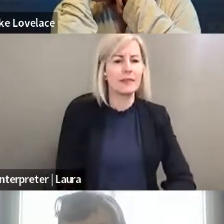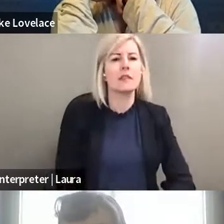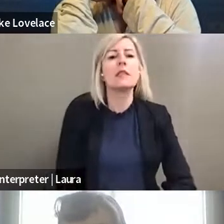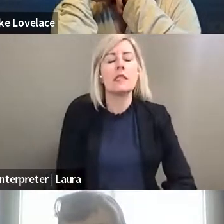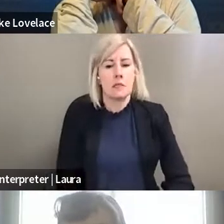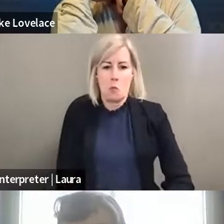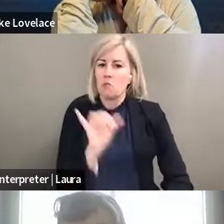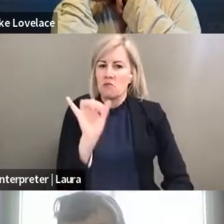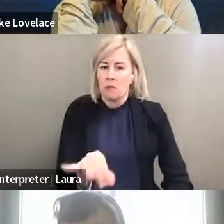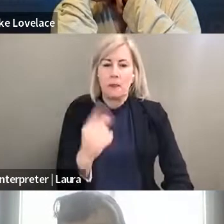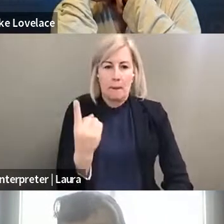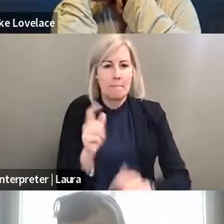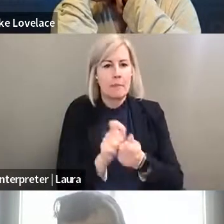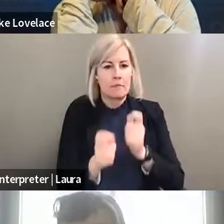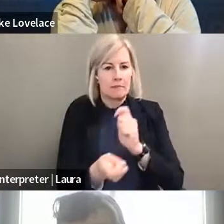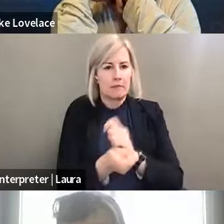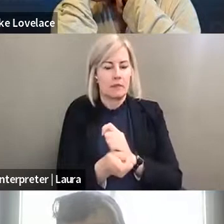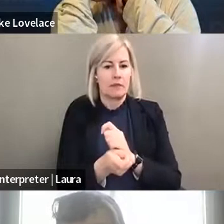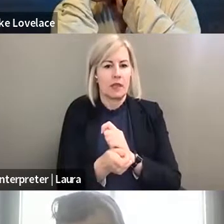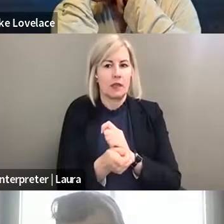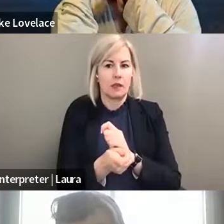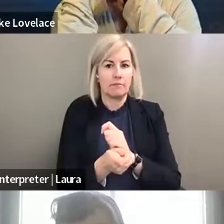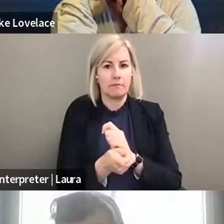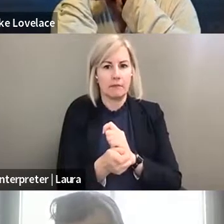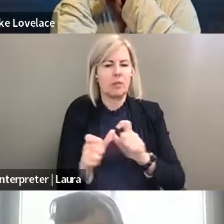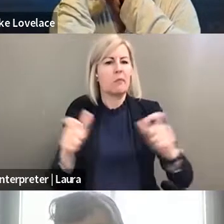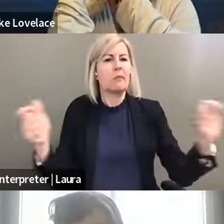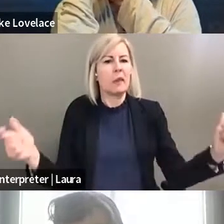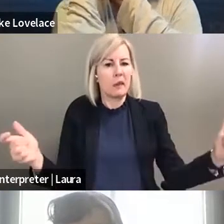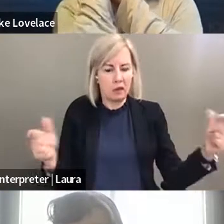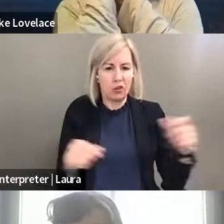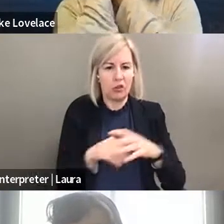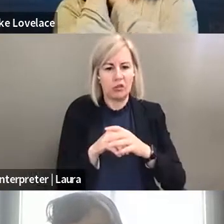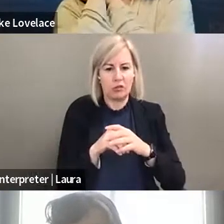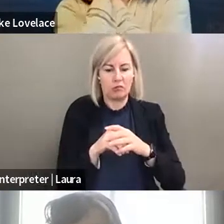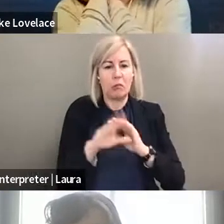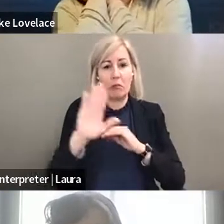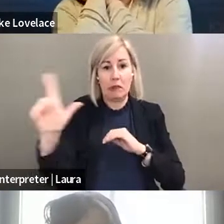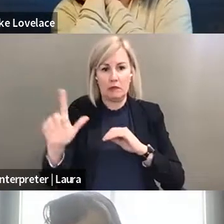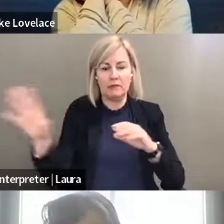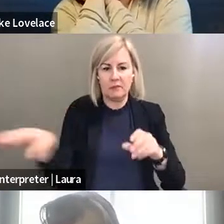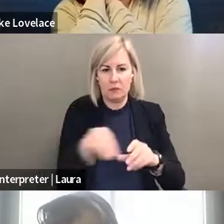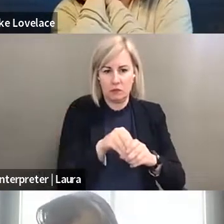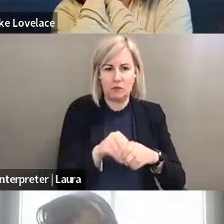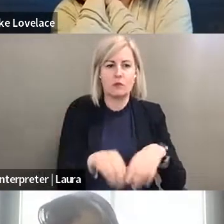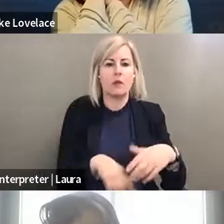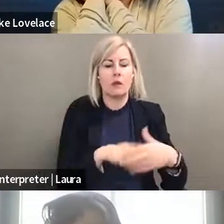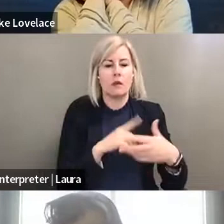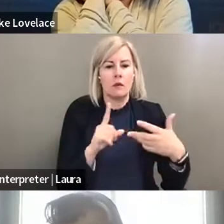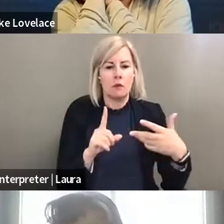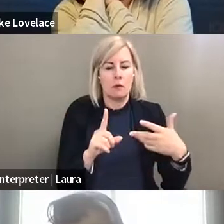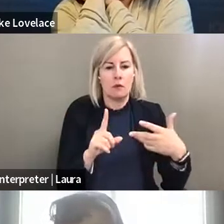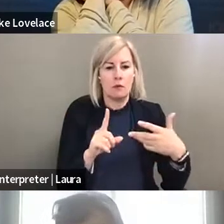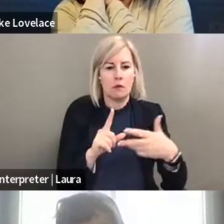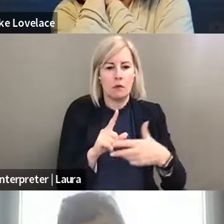of the changes in a much larger Department of Human Services bill. Also, there's a couple others that you